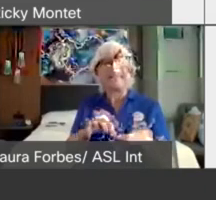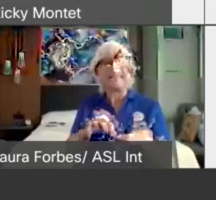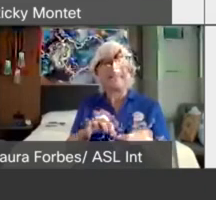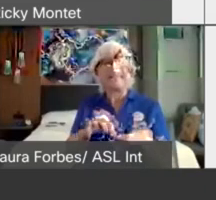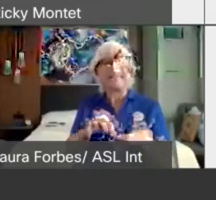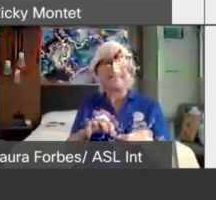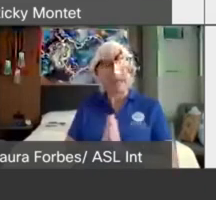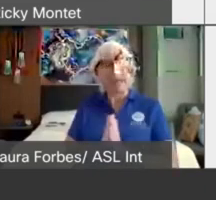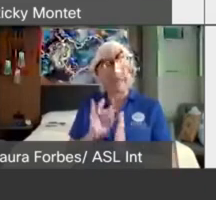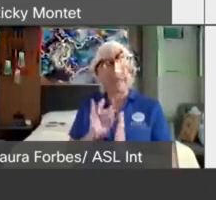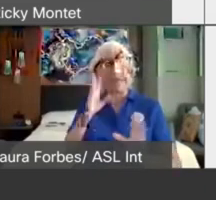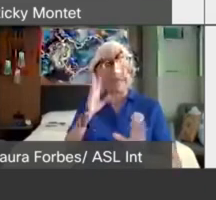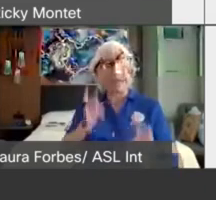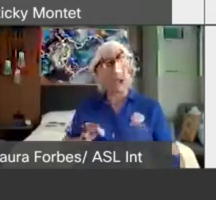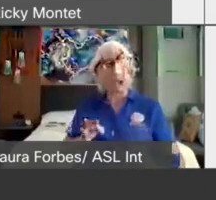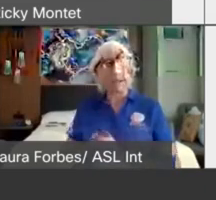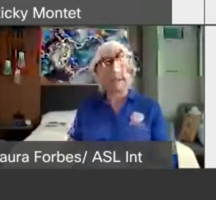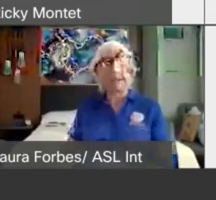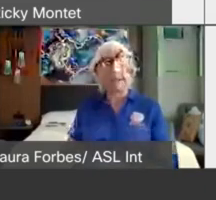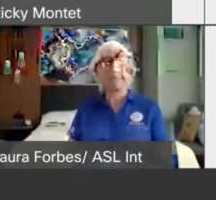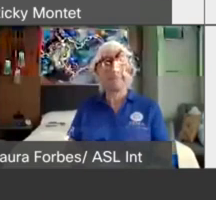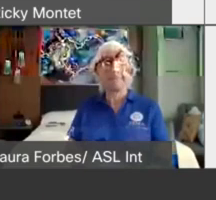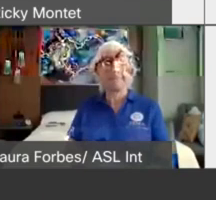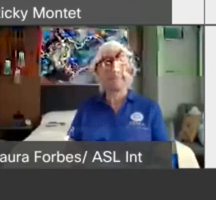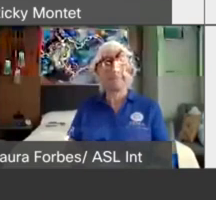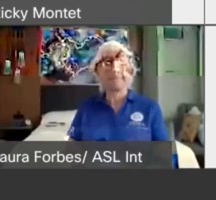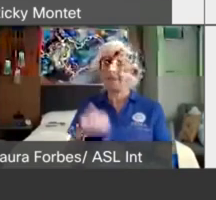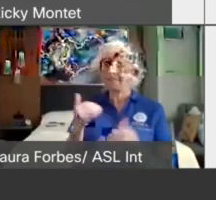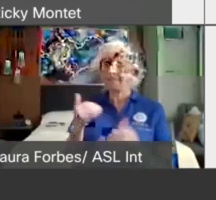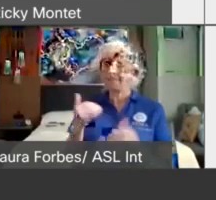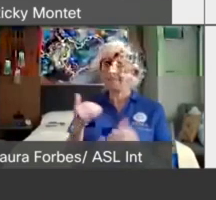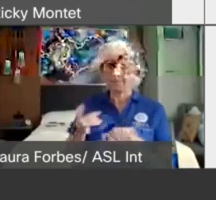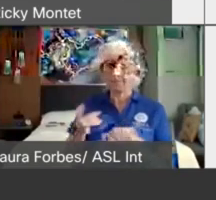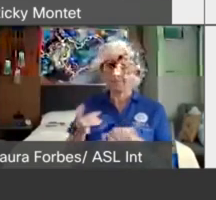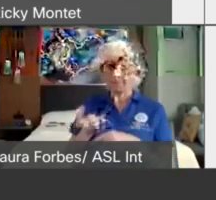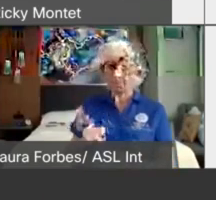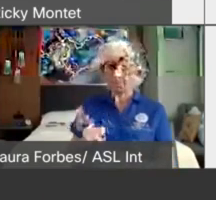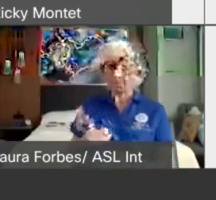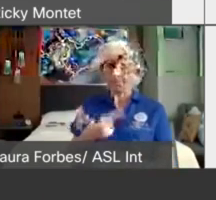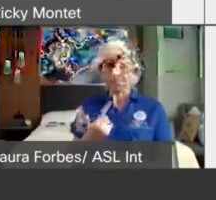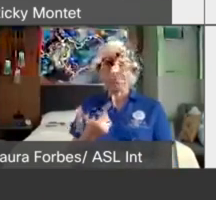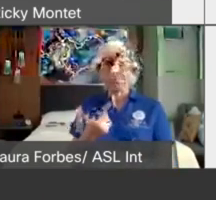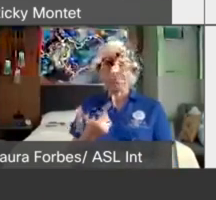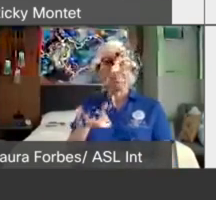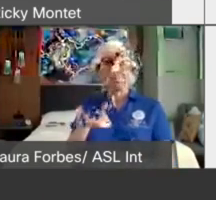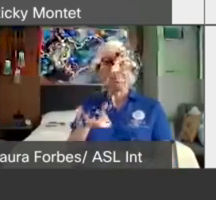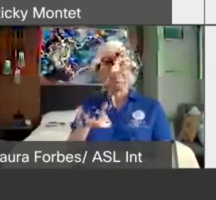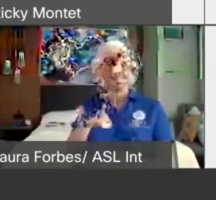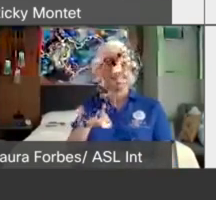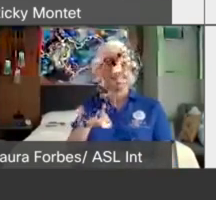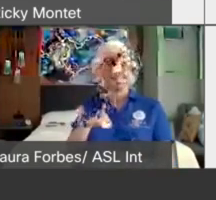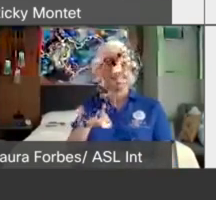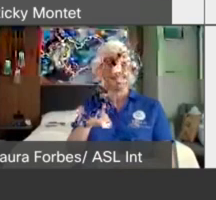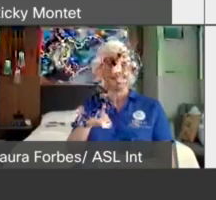you. Okay. Now, this question is one that I think I heard last night with